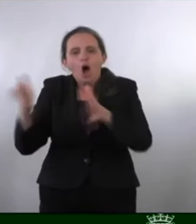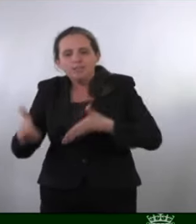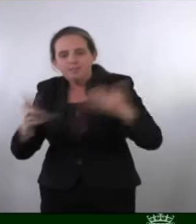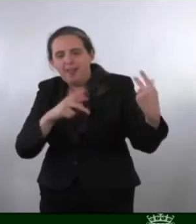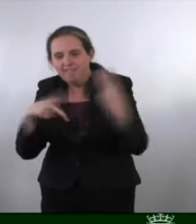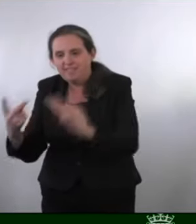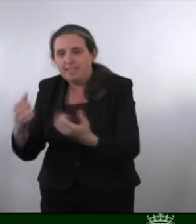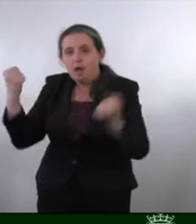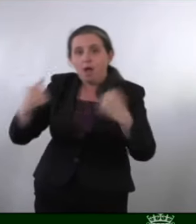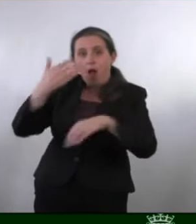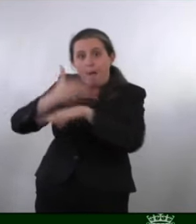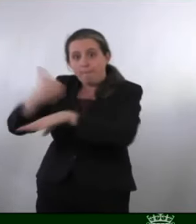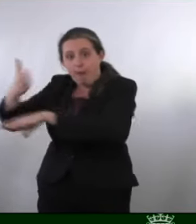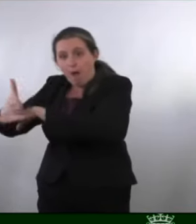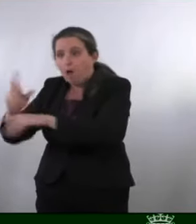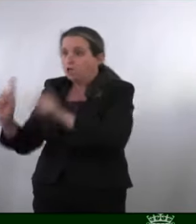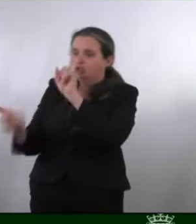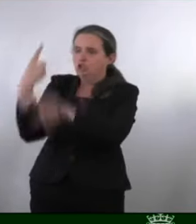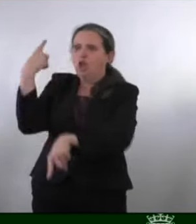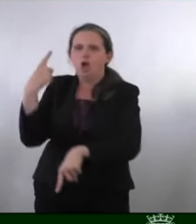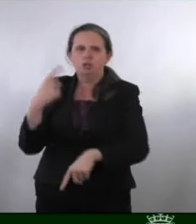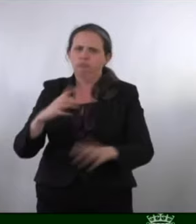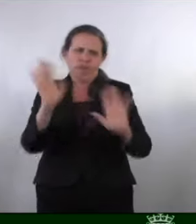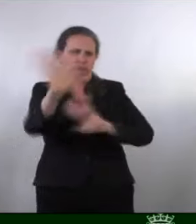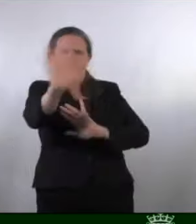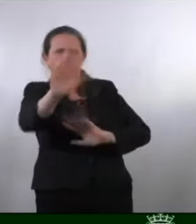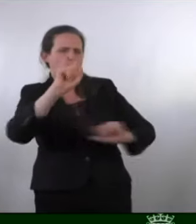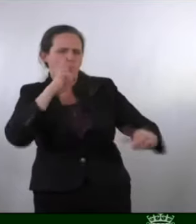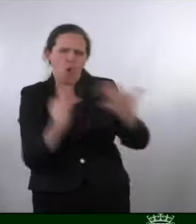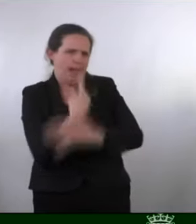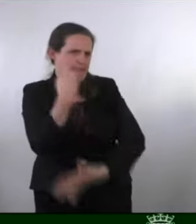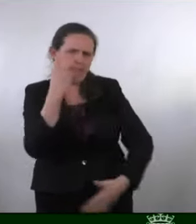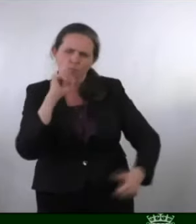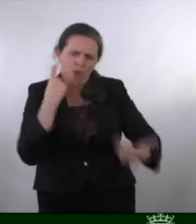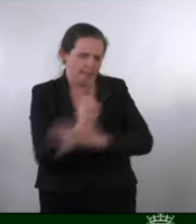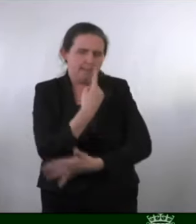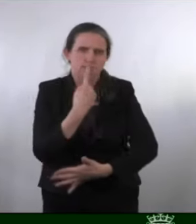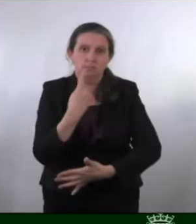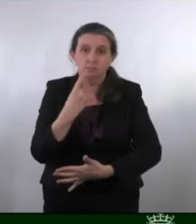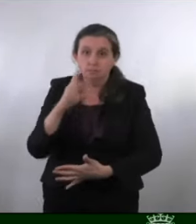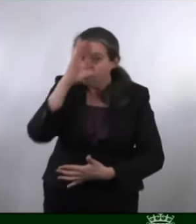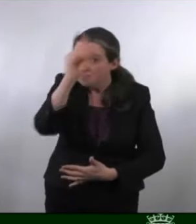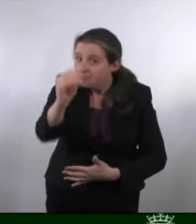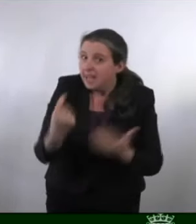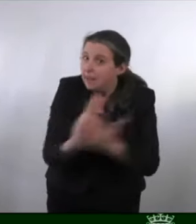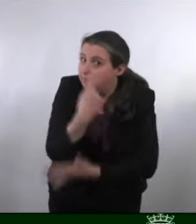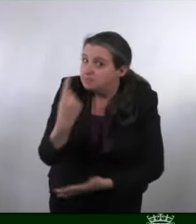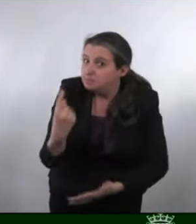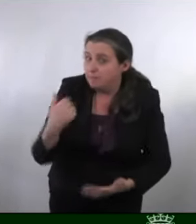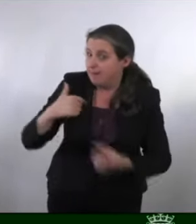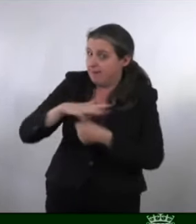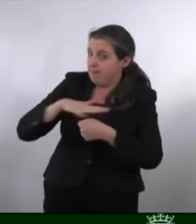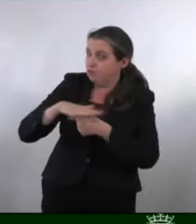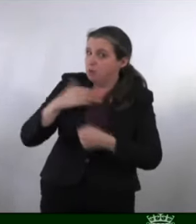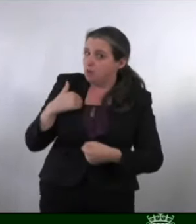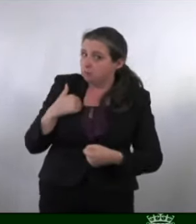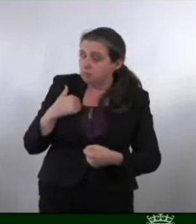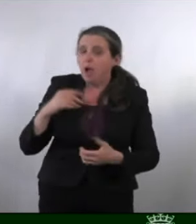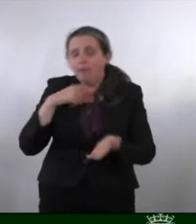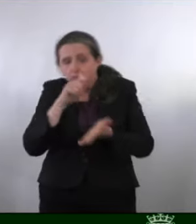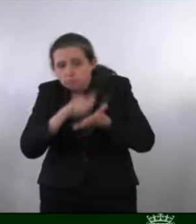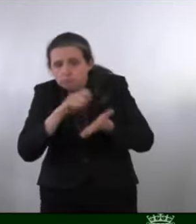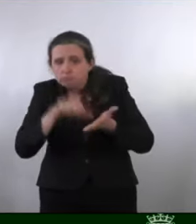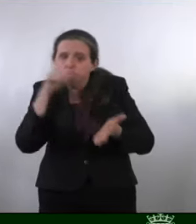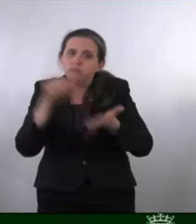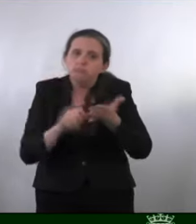reintroduced for staff at University Hospital Coventry and Warwickshire in June, as they have elsewhere. I've written to the Prime Minister about this matter, so now